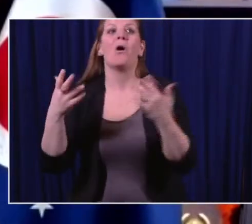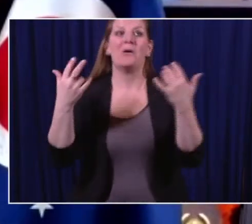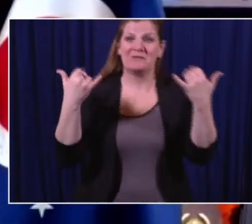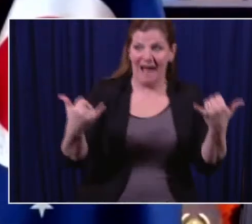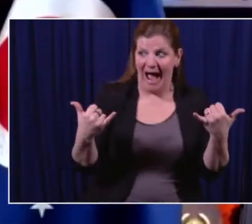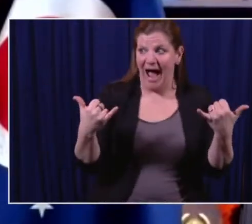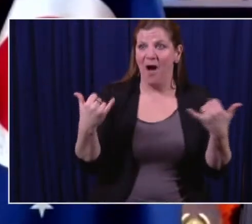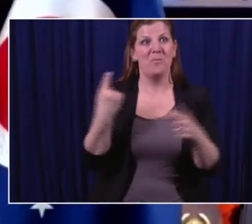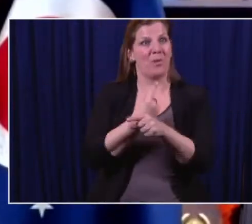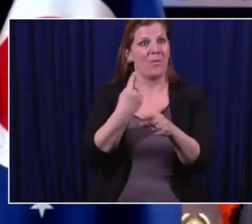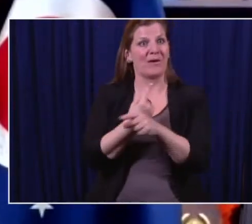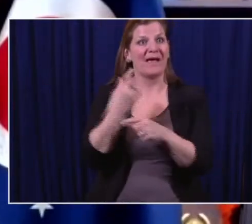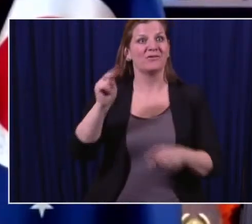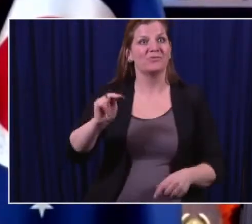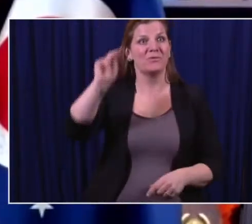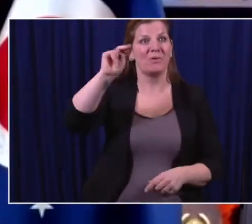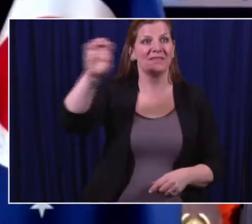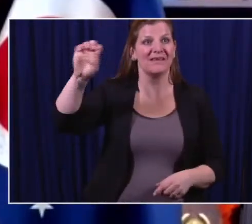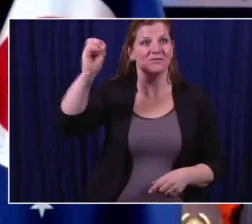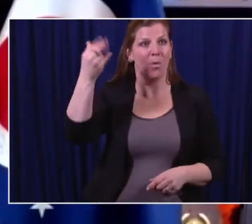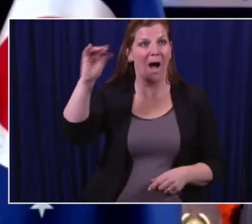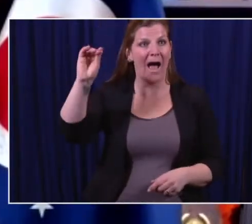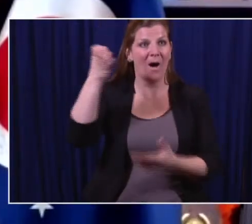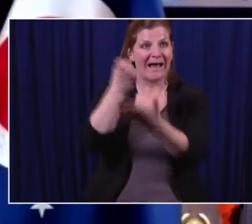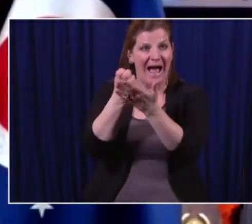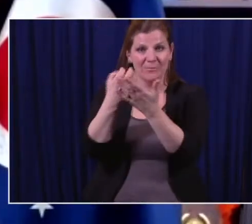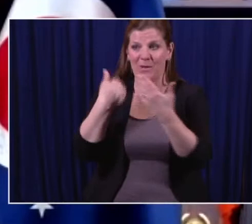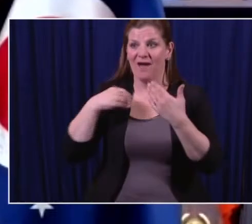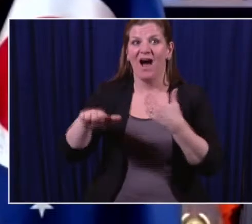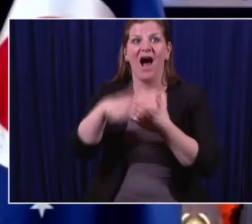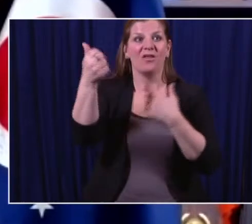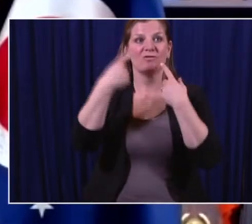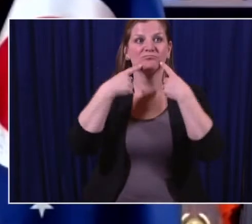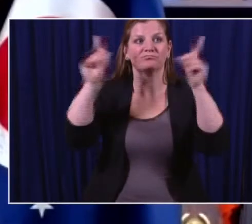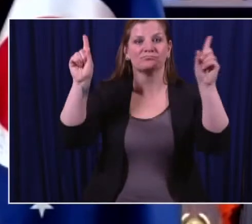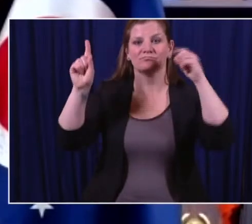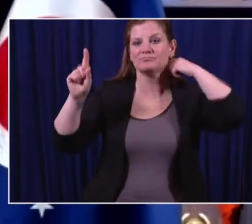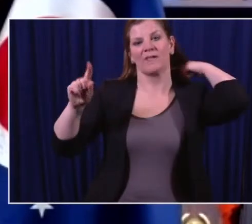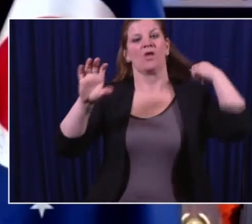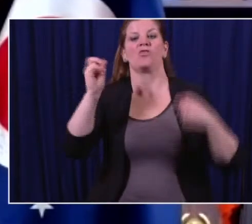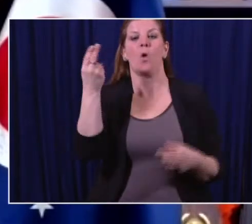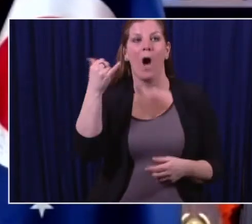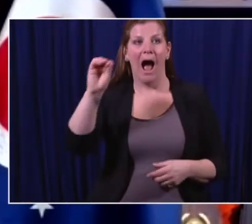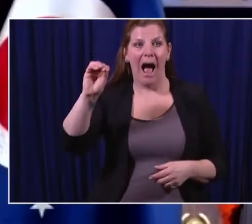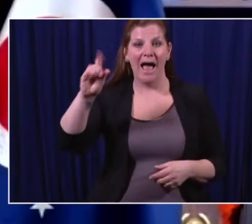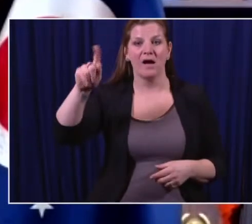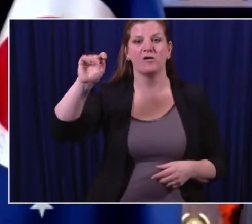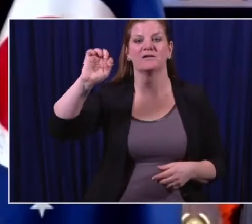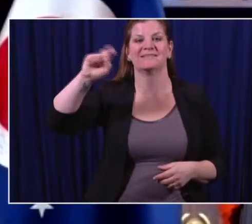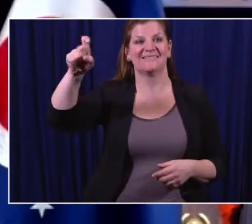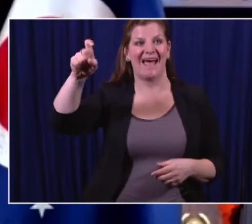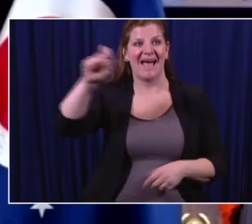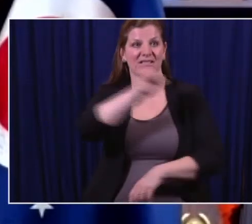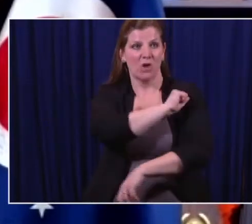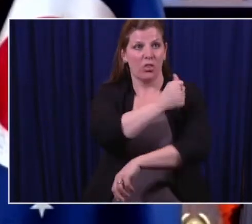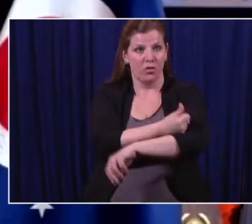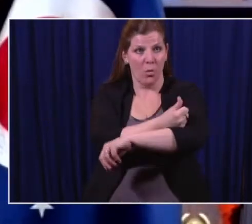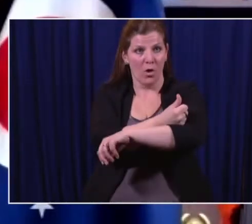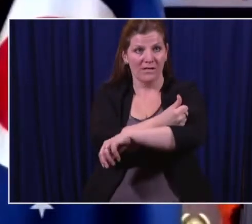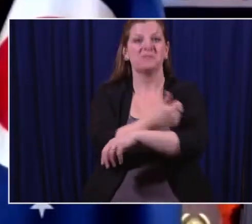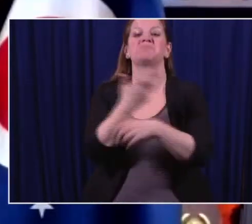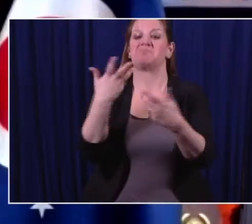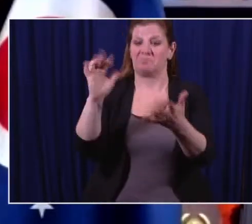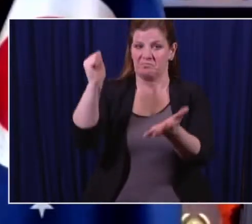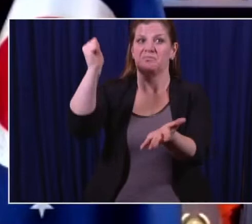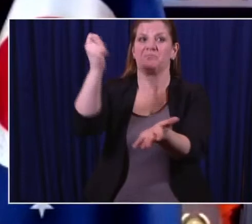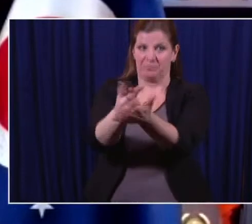today, that the Ohio Tax Credit Authority today approved an expansion project for tax